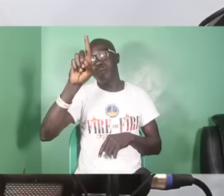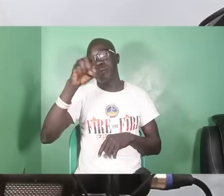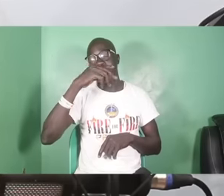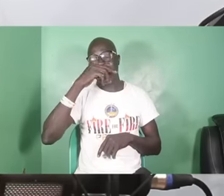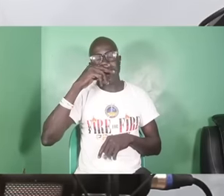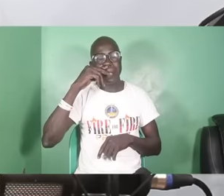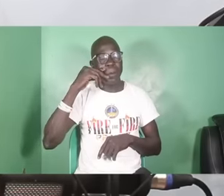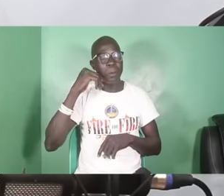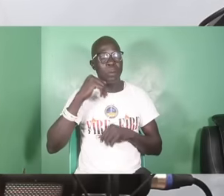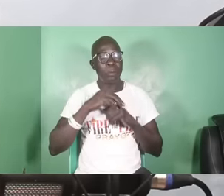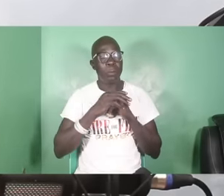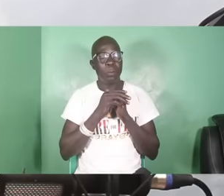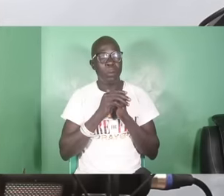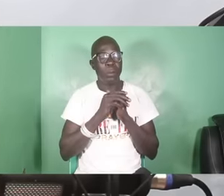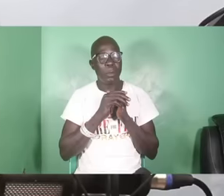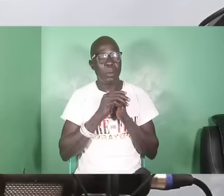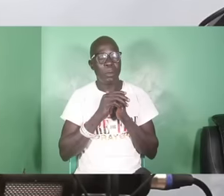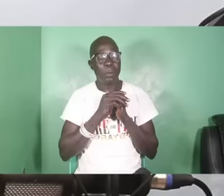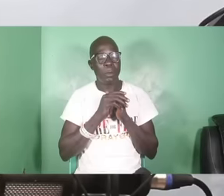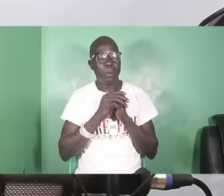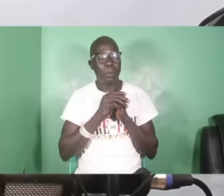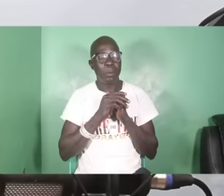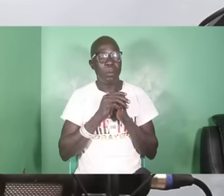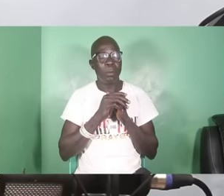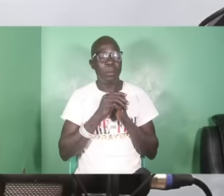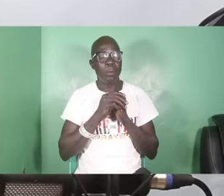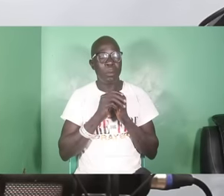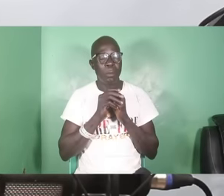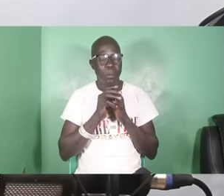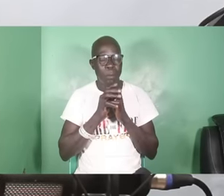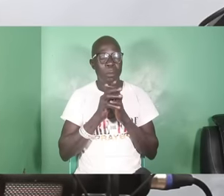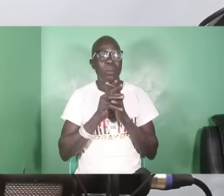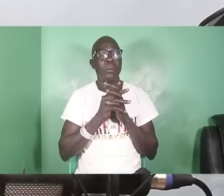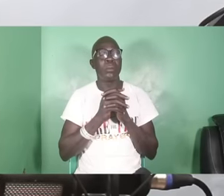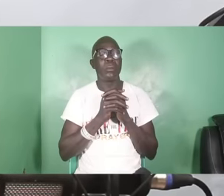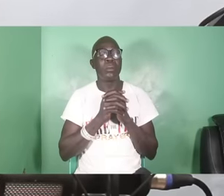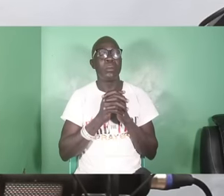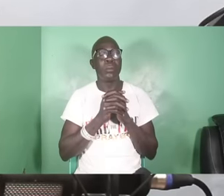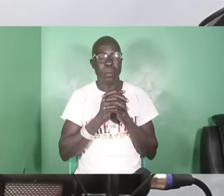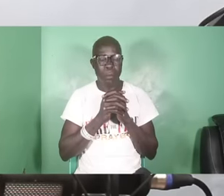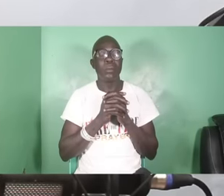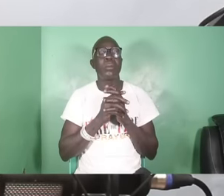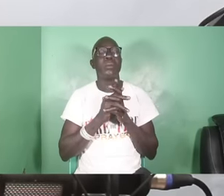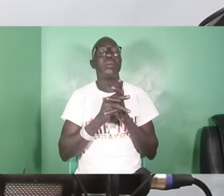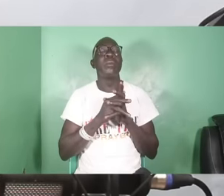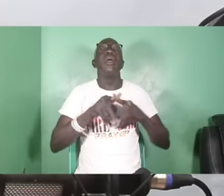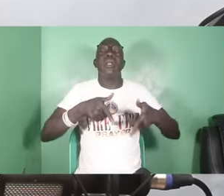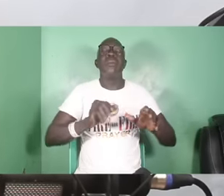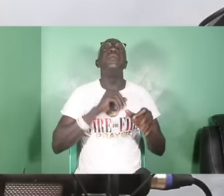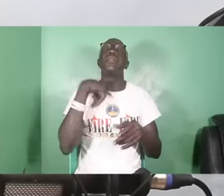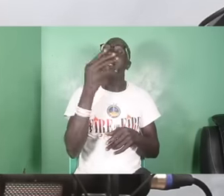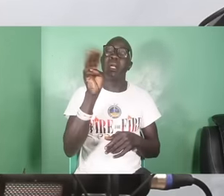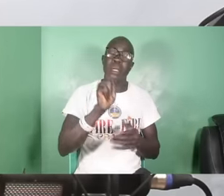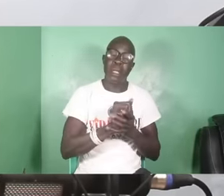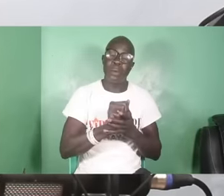Ha. Ha. Ha. Ha. Ha. Ha. Ha. Ha. Ha. Ha. Ha. Ha. Ha. Ha. Ha. Ha. Ha. Ha. Ha. Ha. Ha. Ha. Ha. Ha. Ha. Ha. Ha. Ha. Ha. Ha. Ha. Let me tell